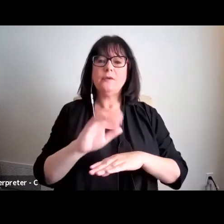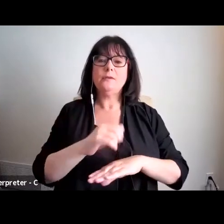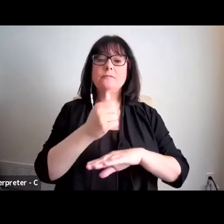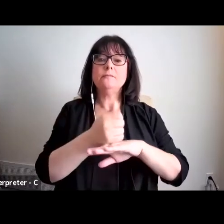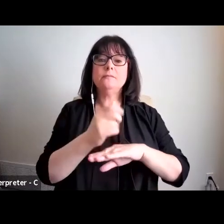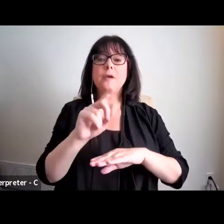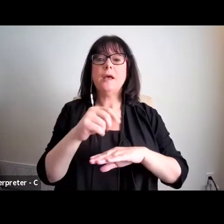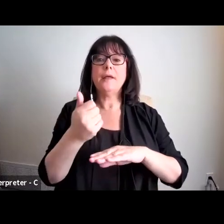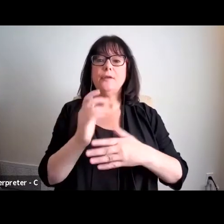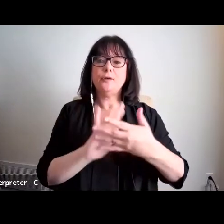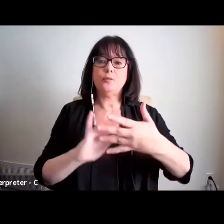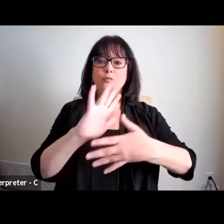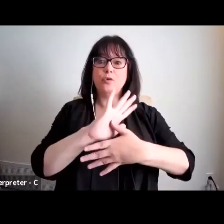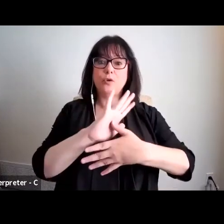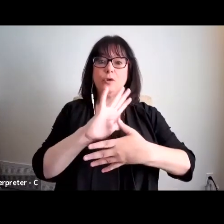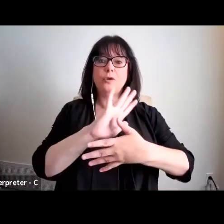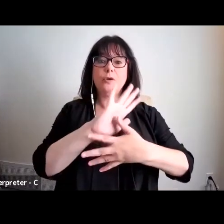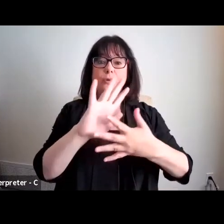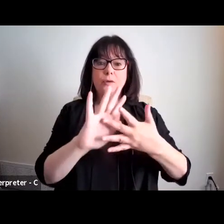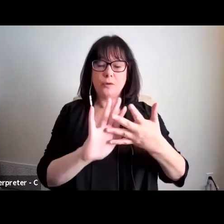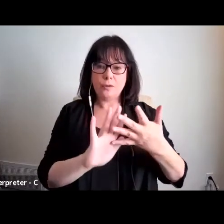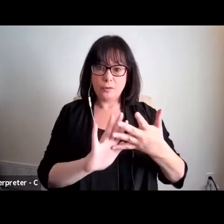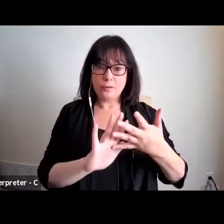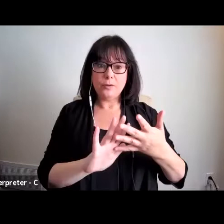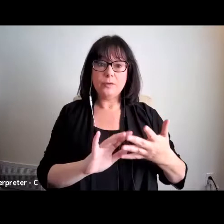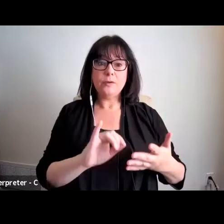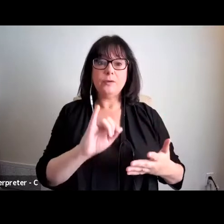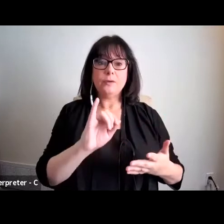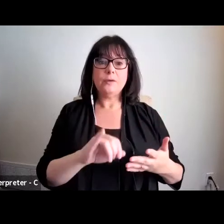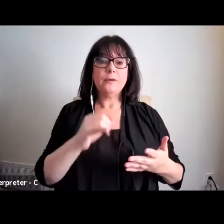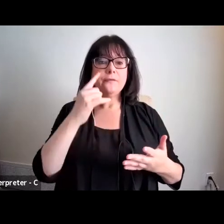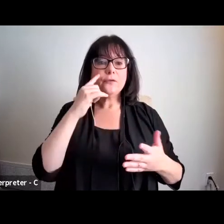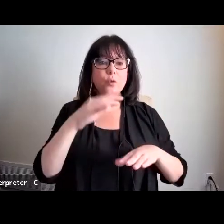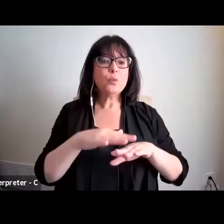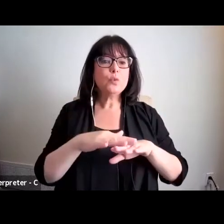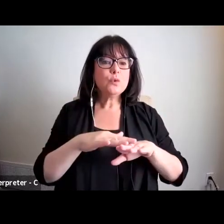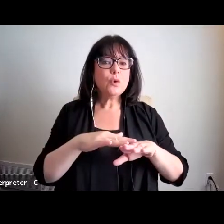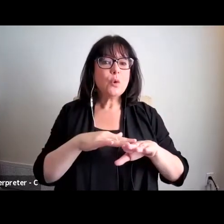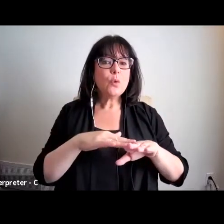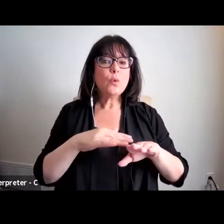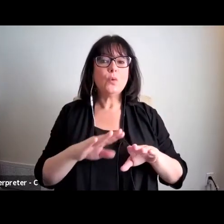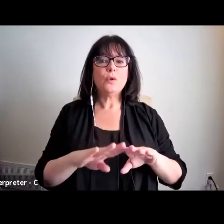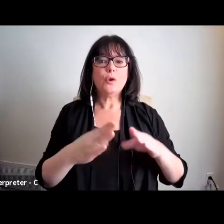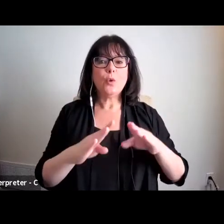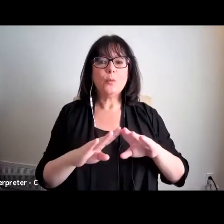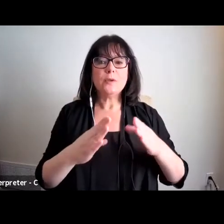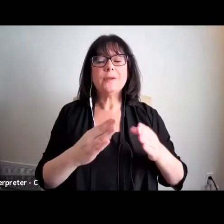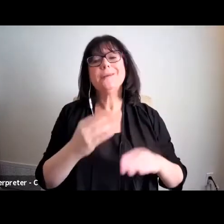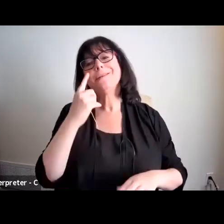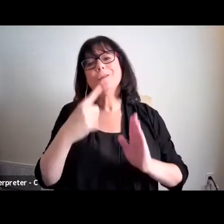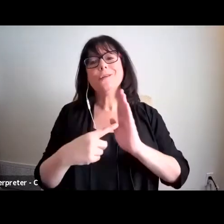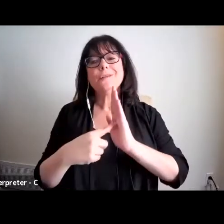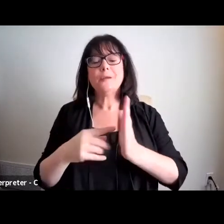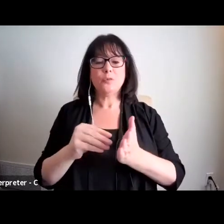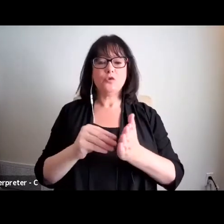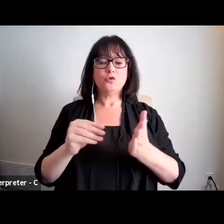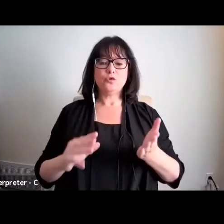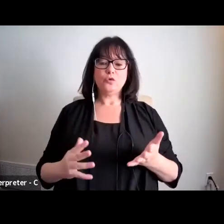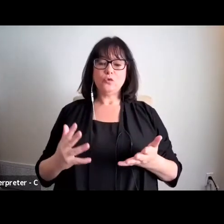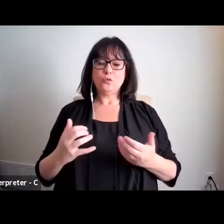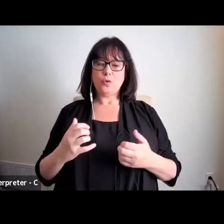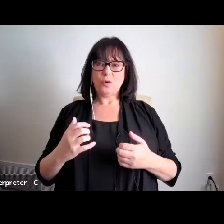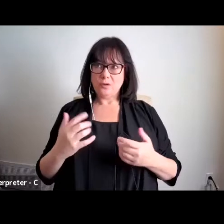made as part of the gradual reopening. So requests, for example, for student study spaces, for